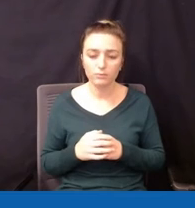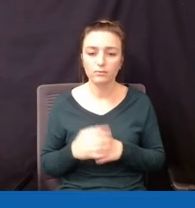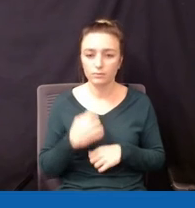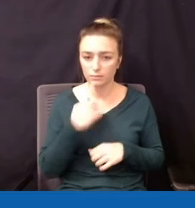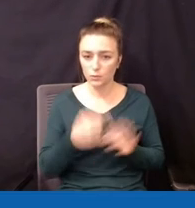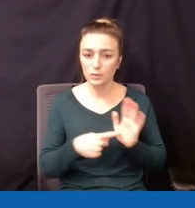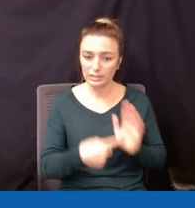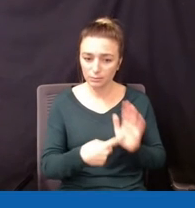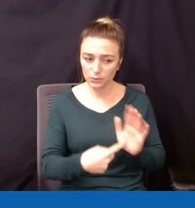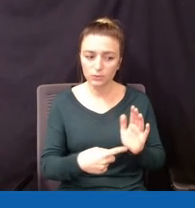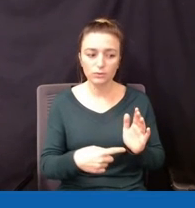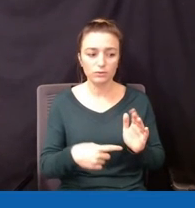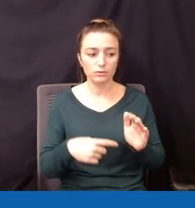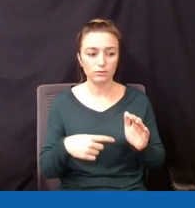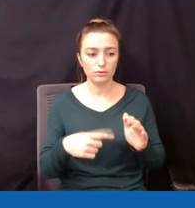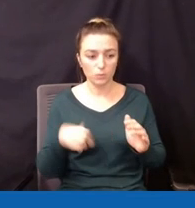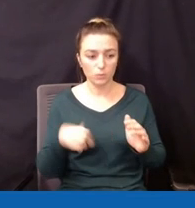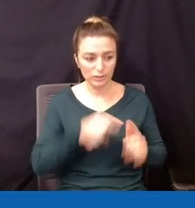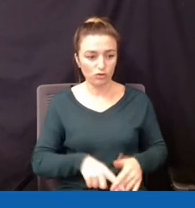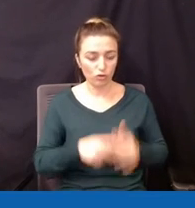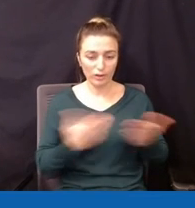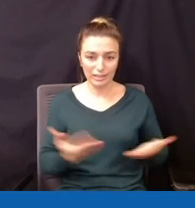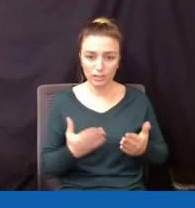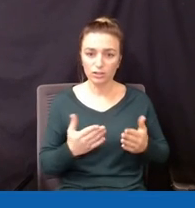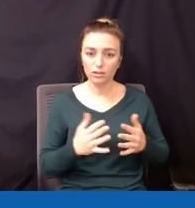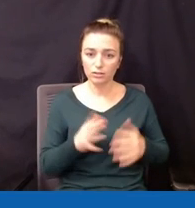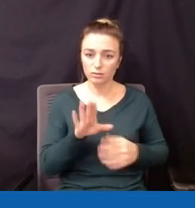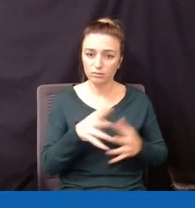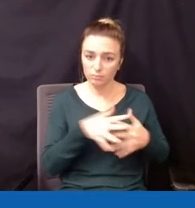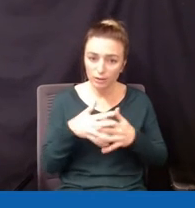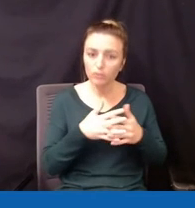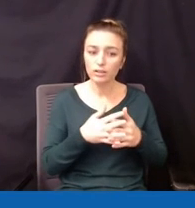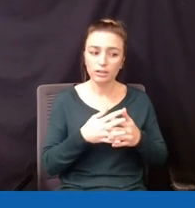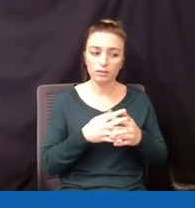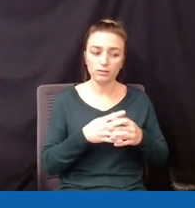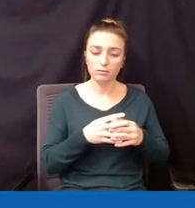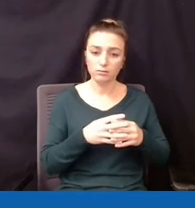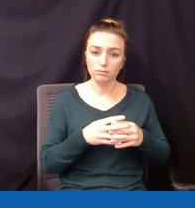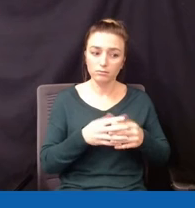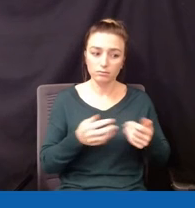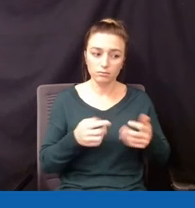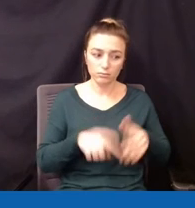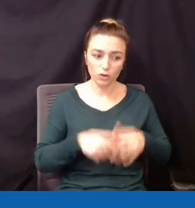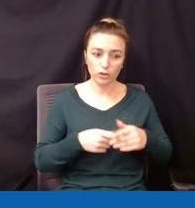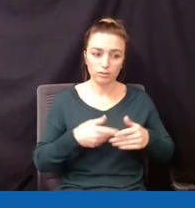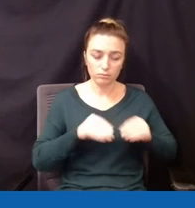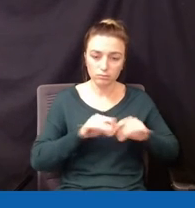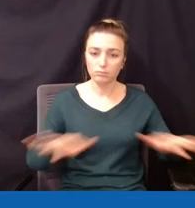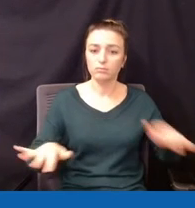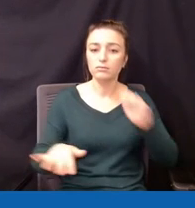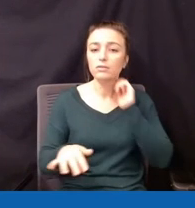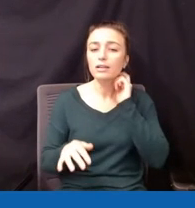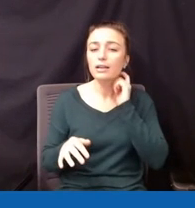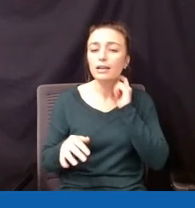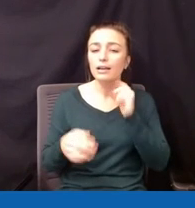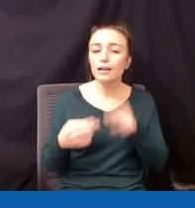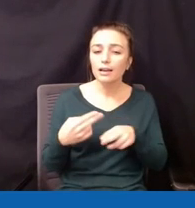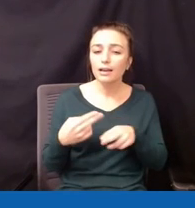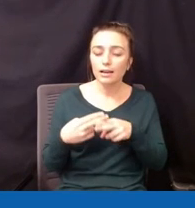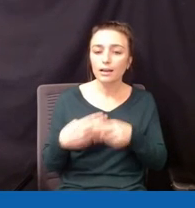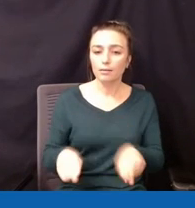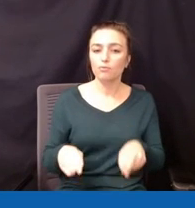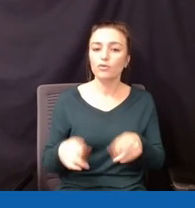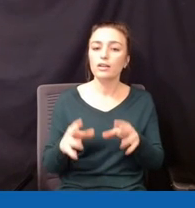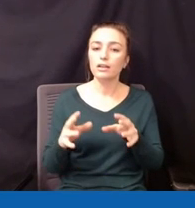to the US, a brief treatment for depression involving six sessions based on the principle of behavioral